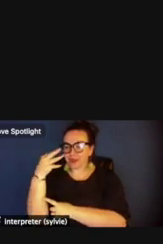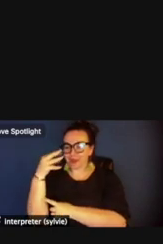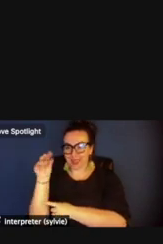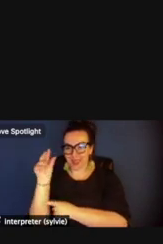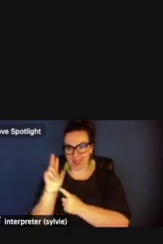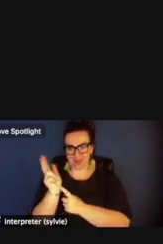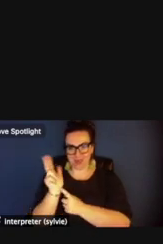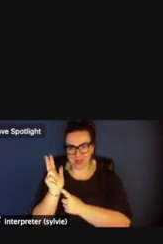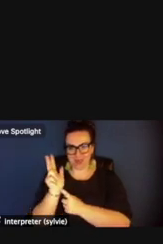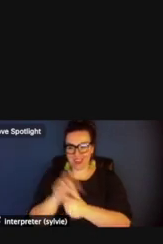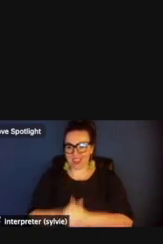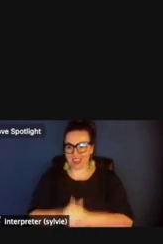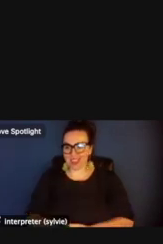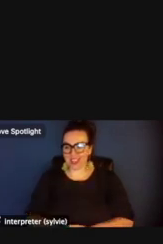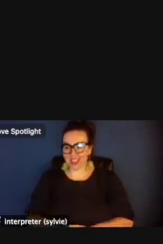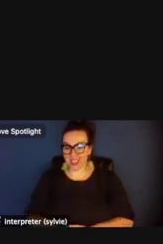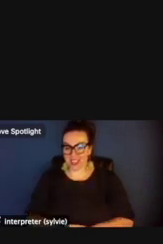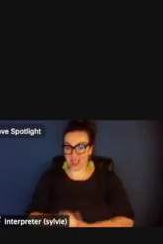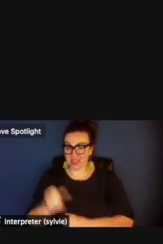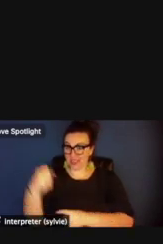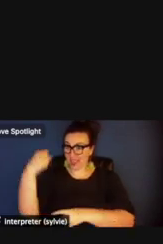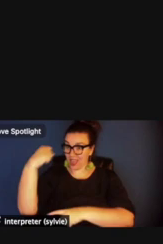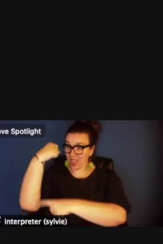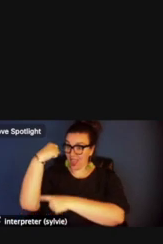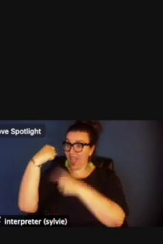Is Cape Cod surrounded by water? Yes.